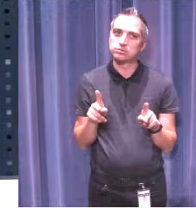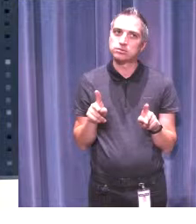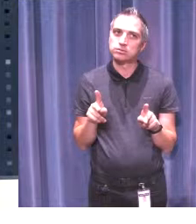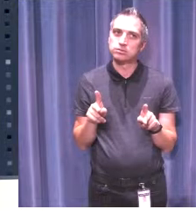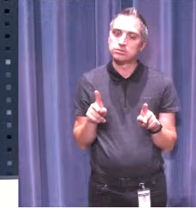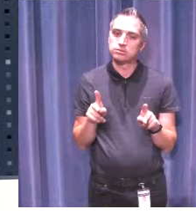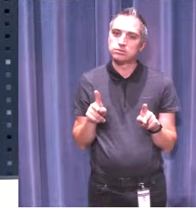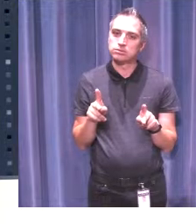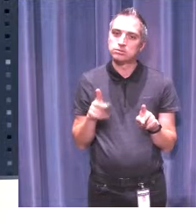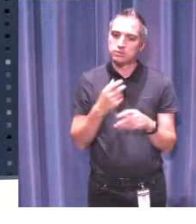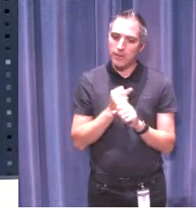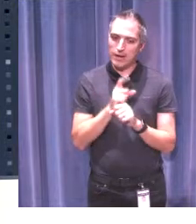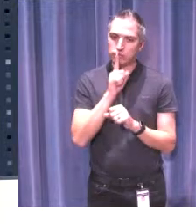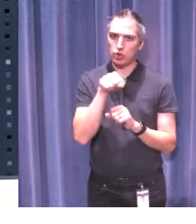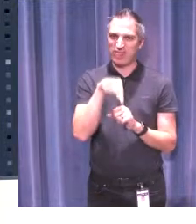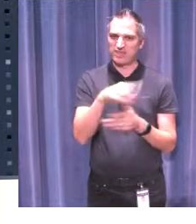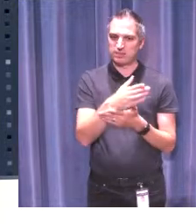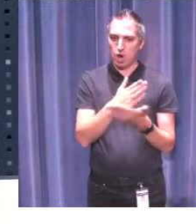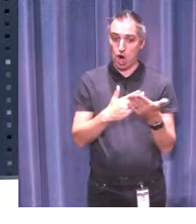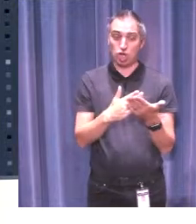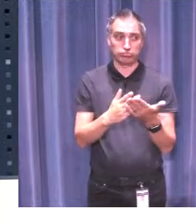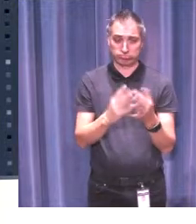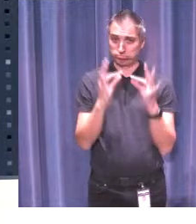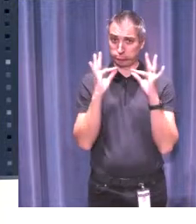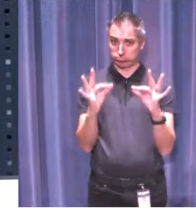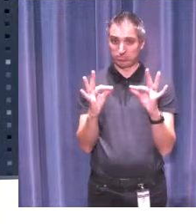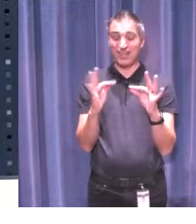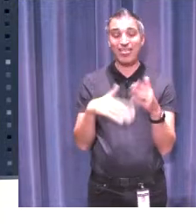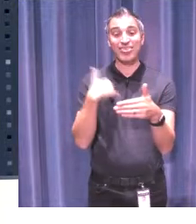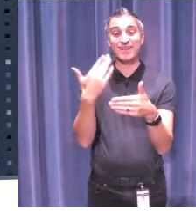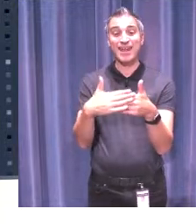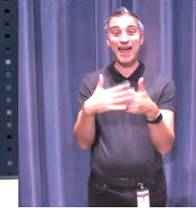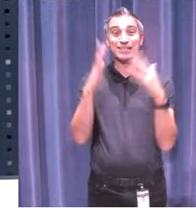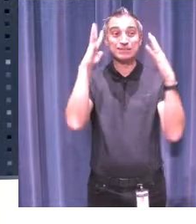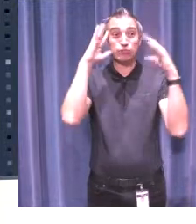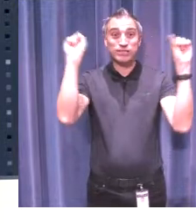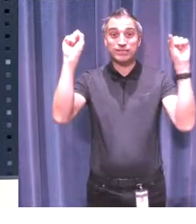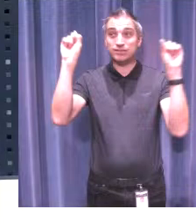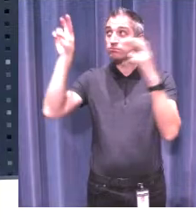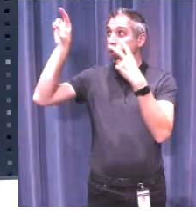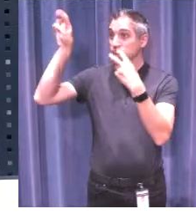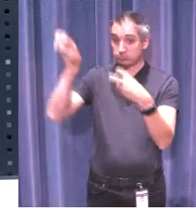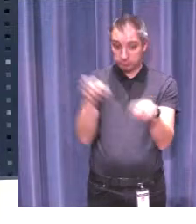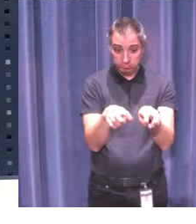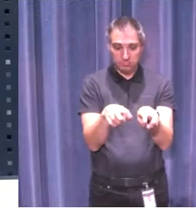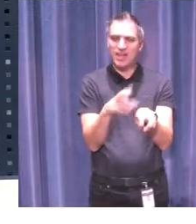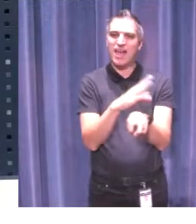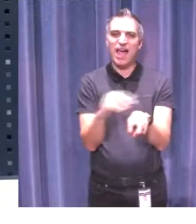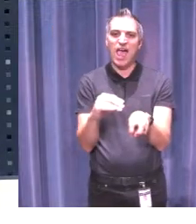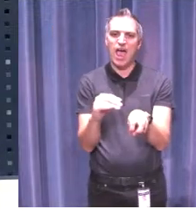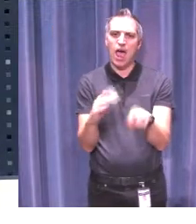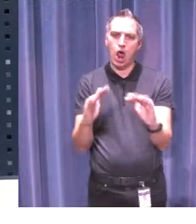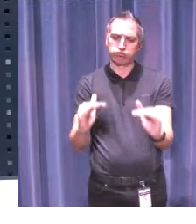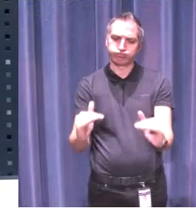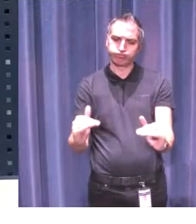up so that the next president can come in and take us to the next level. We've done a lot of great work over the time